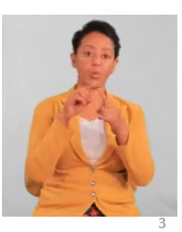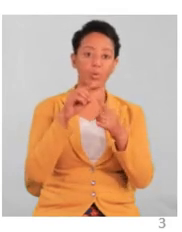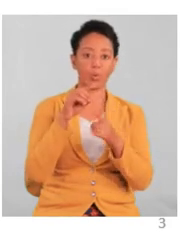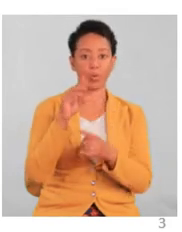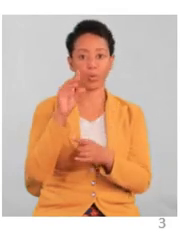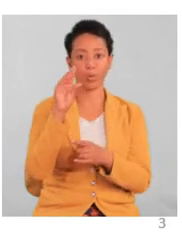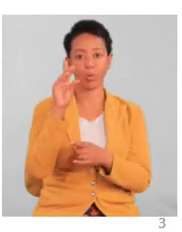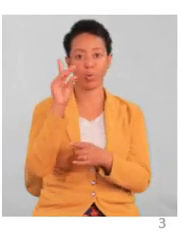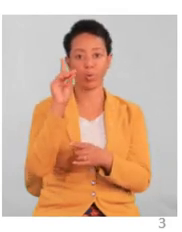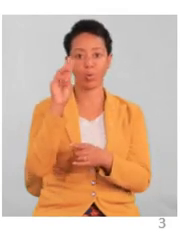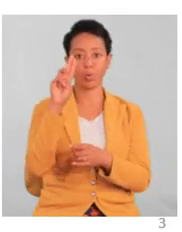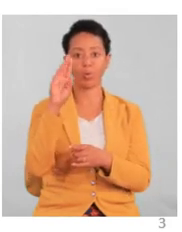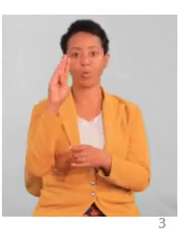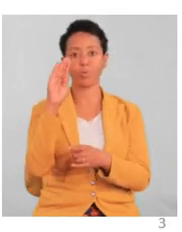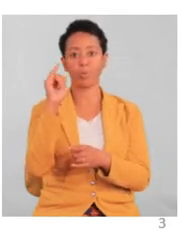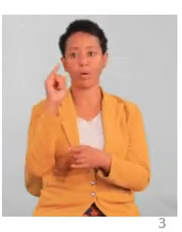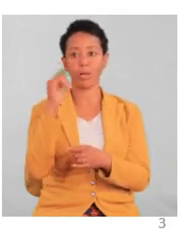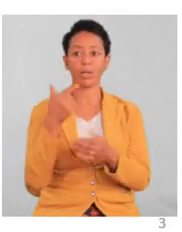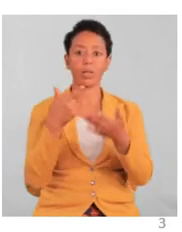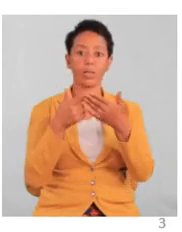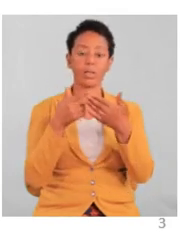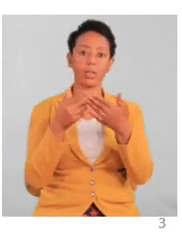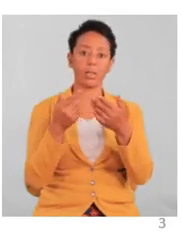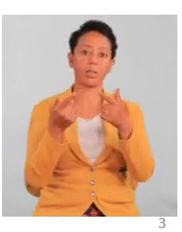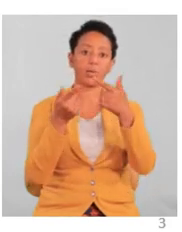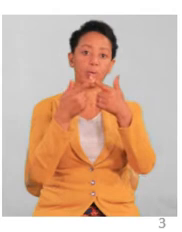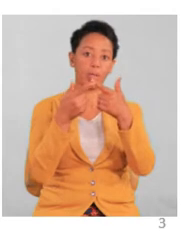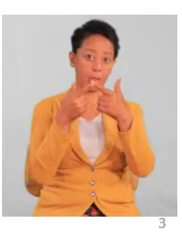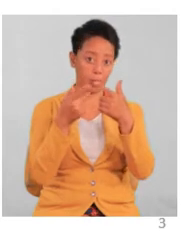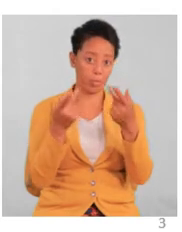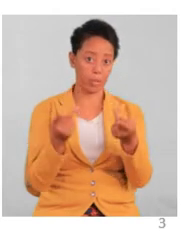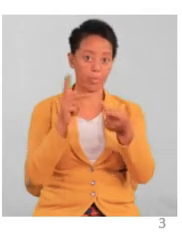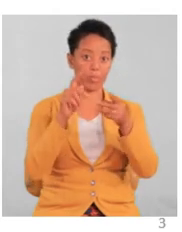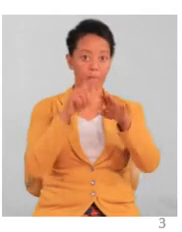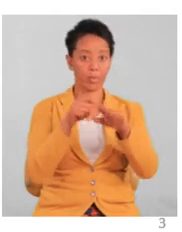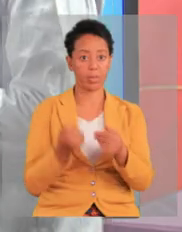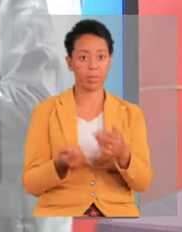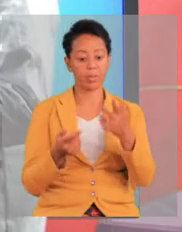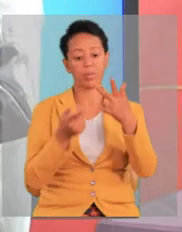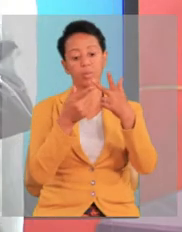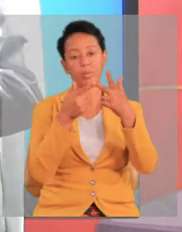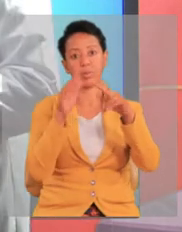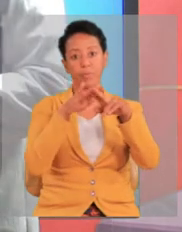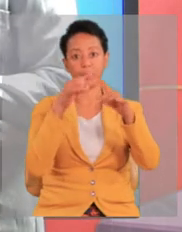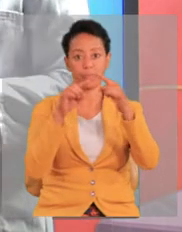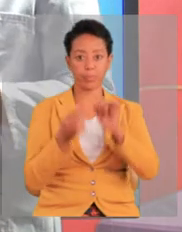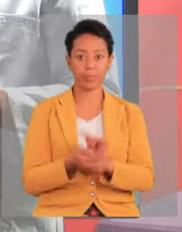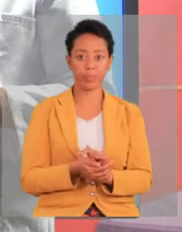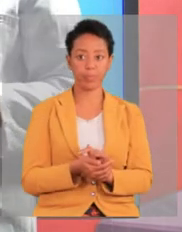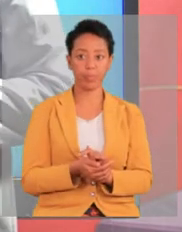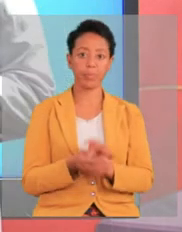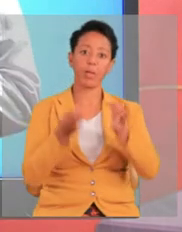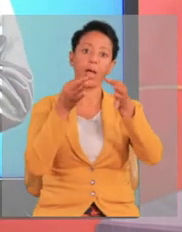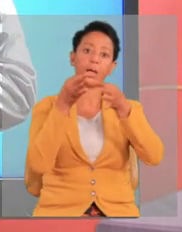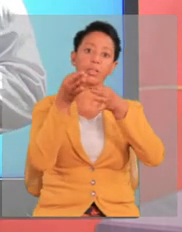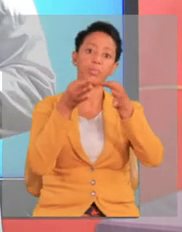That's it. This is the second function of present perfect tense. When it comes to the third, to